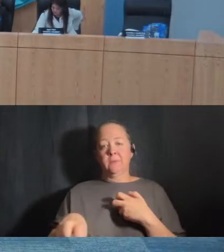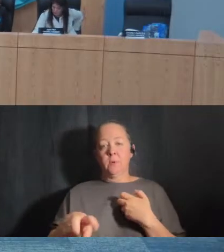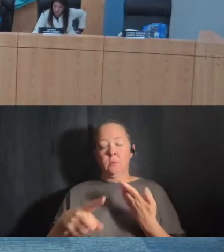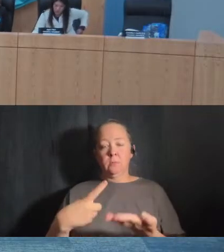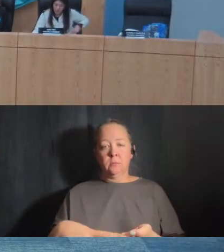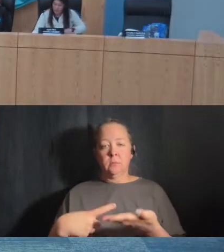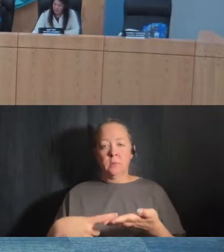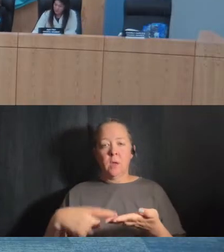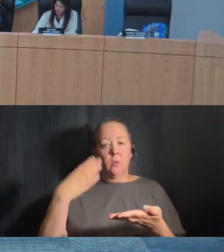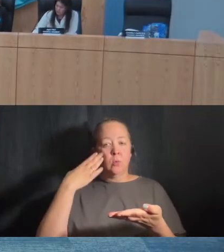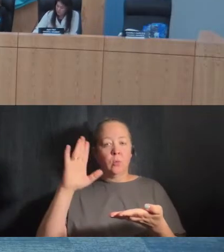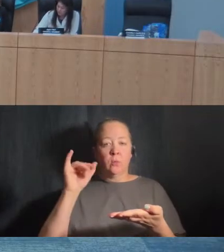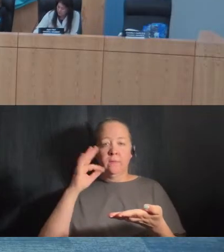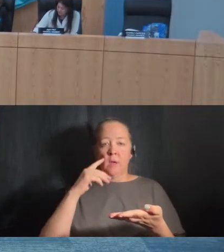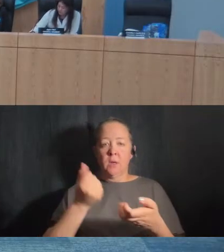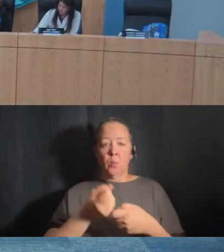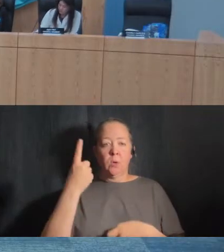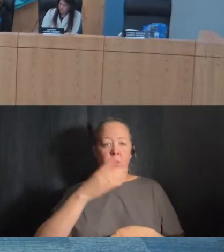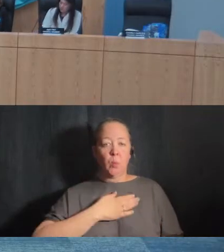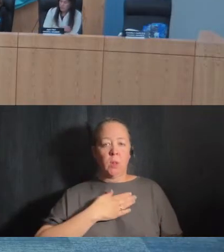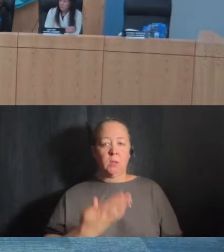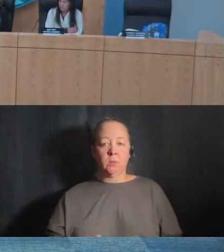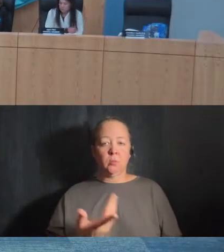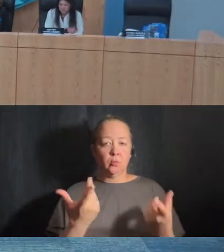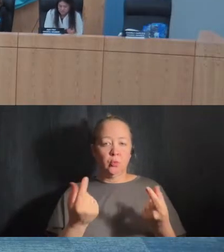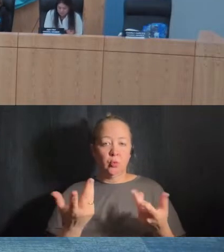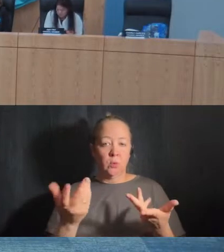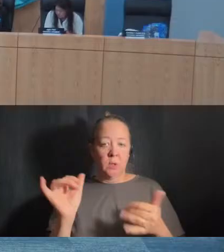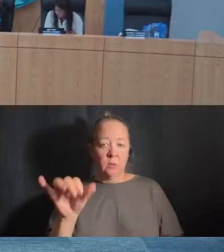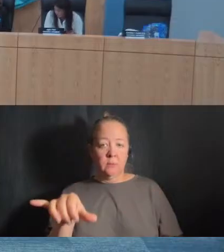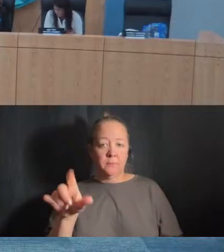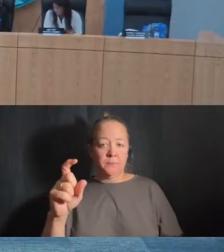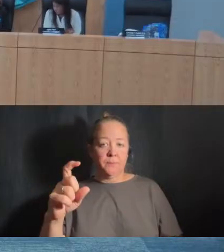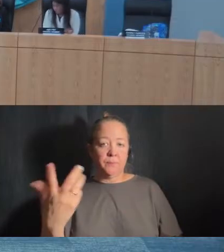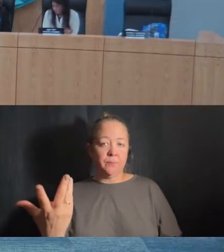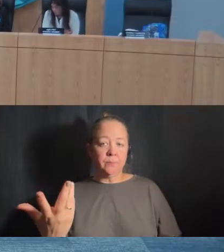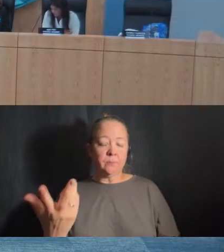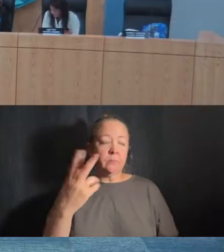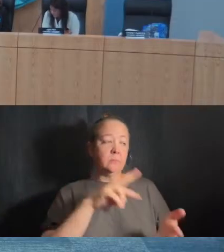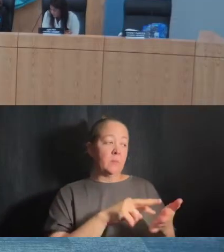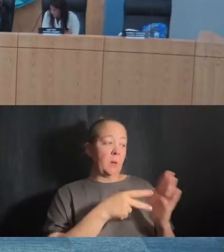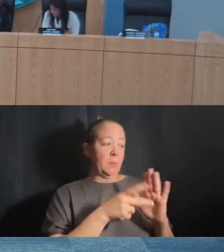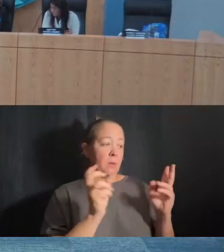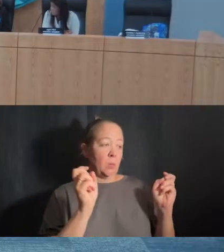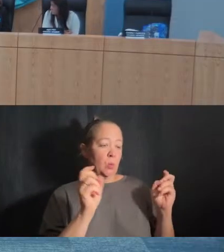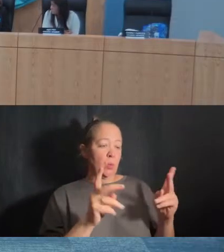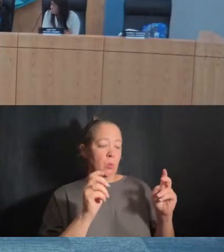is willing to do that. I mean, okay,